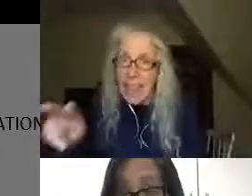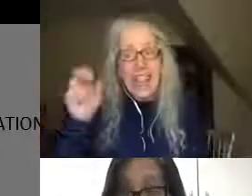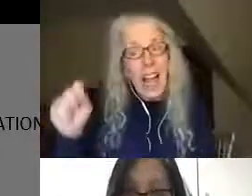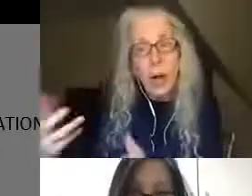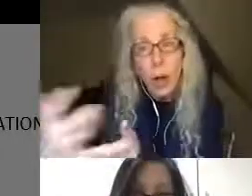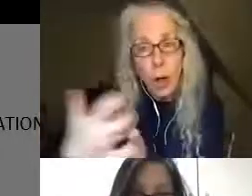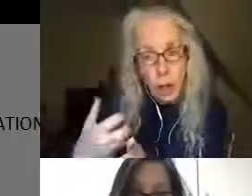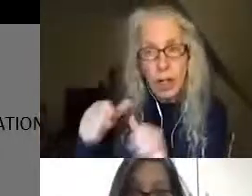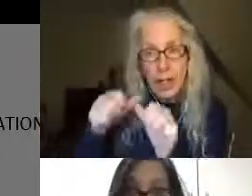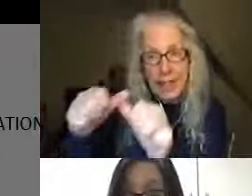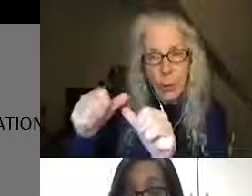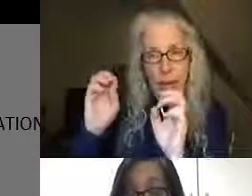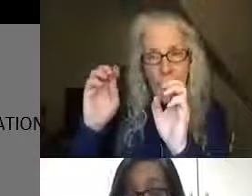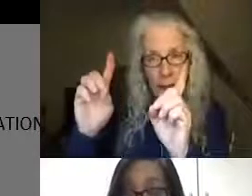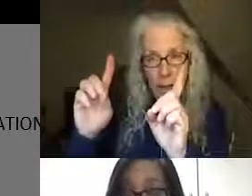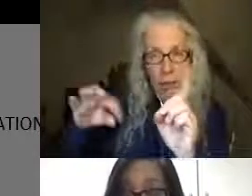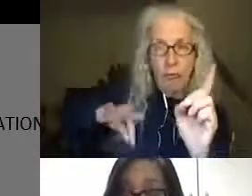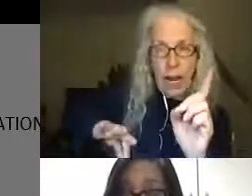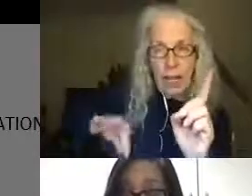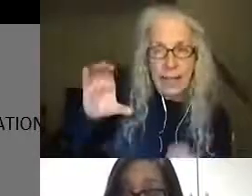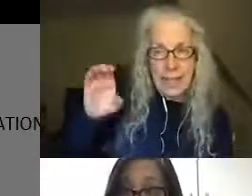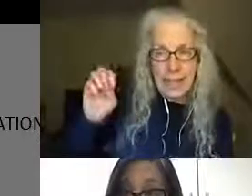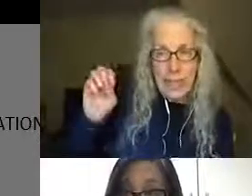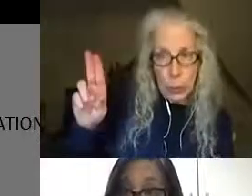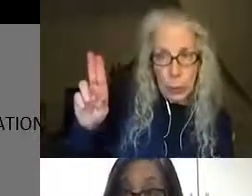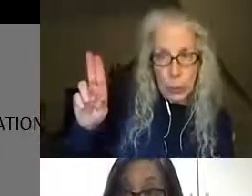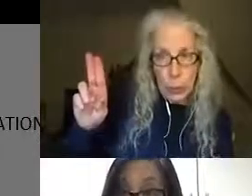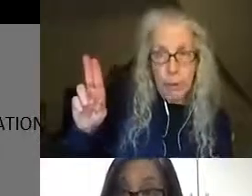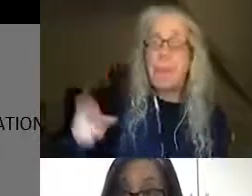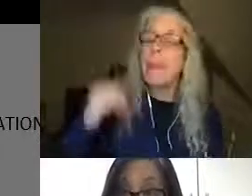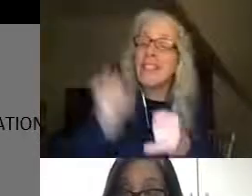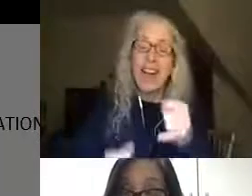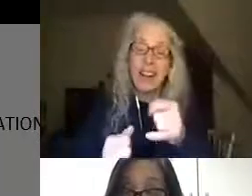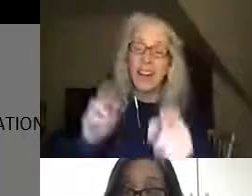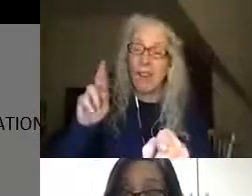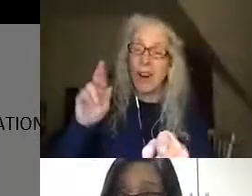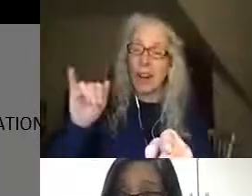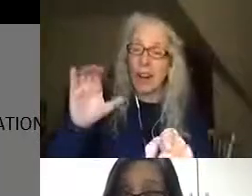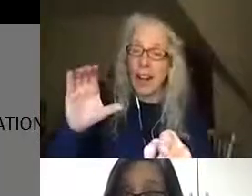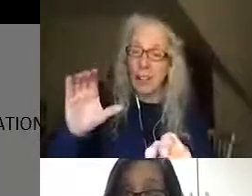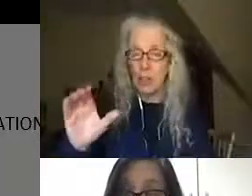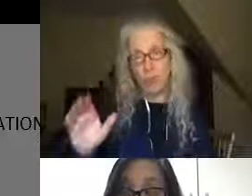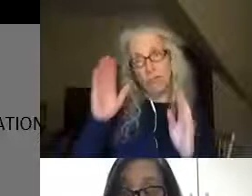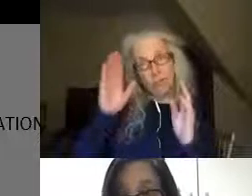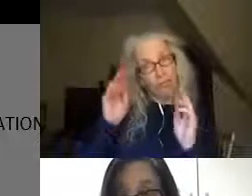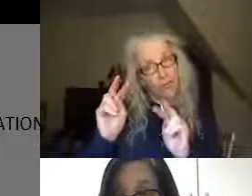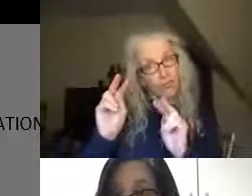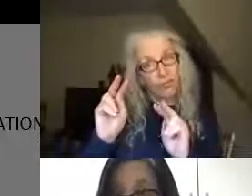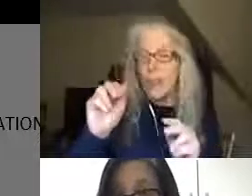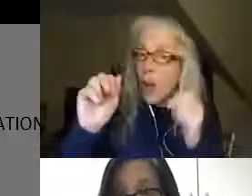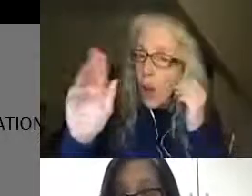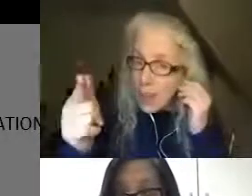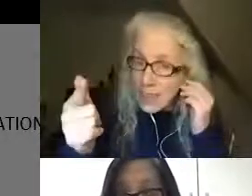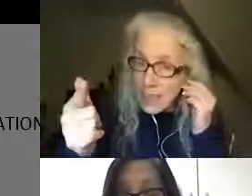education units. And finally, we're looking forward to launching the interpreter program in August at Rhode Island